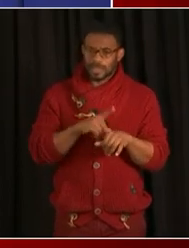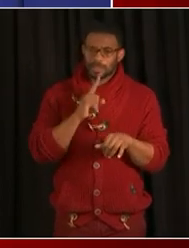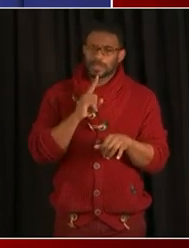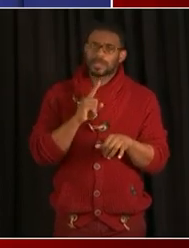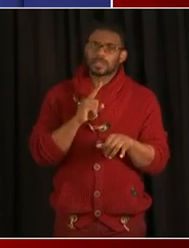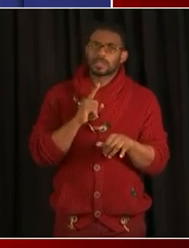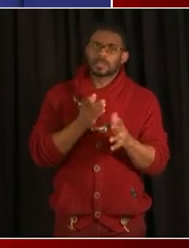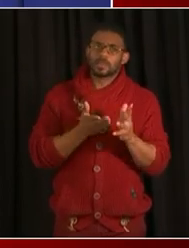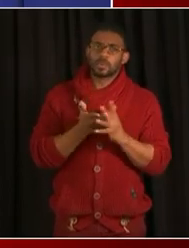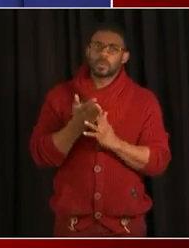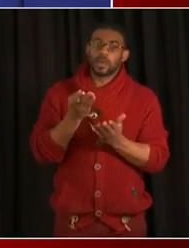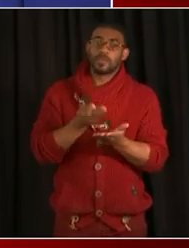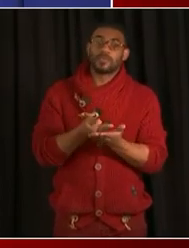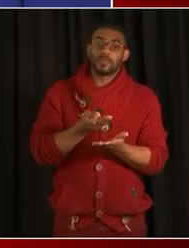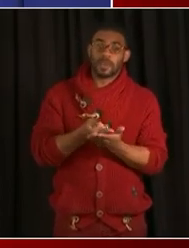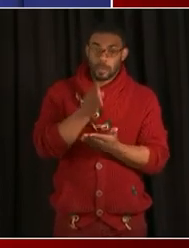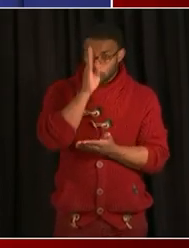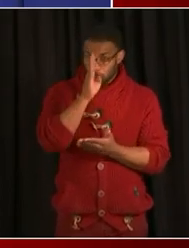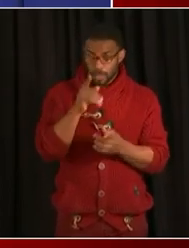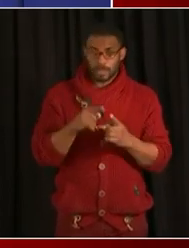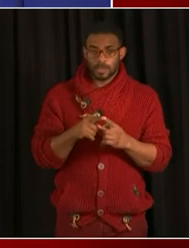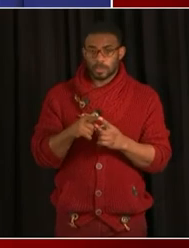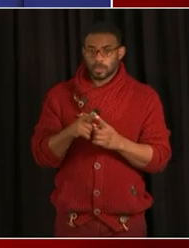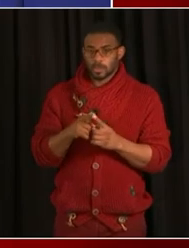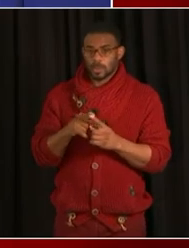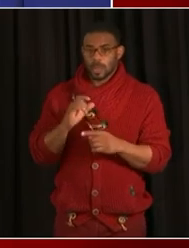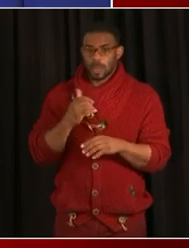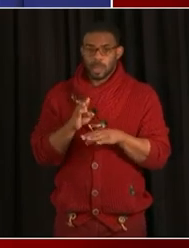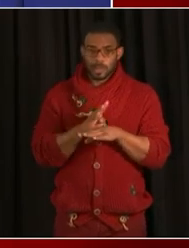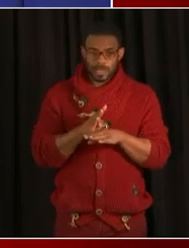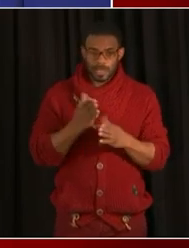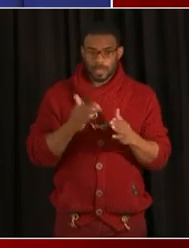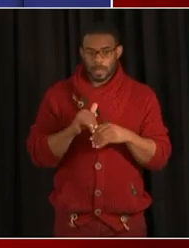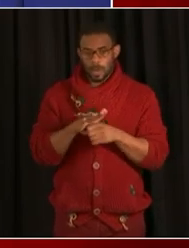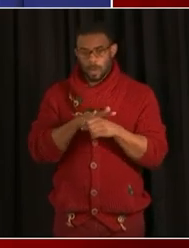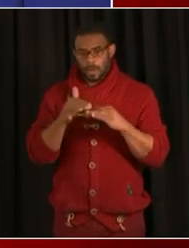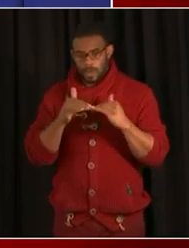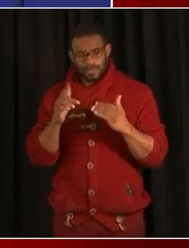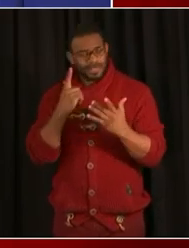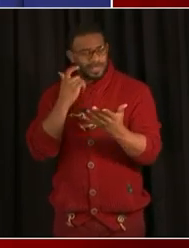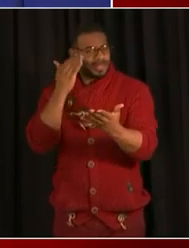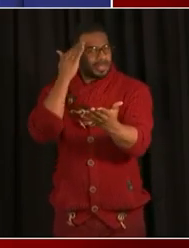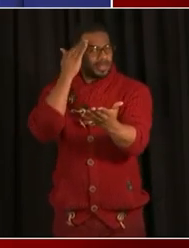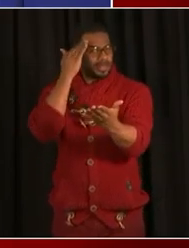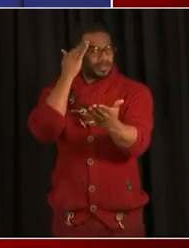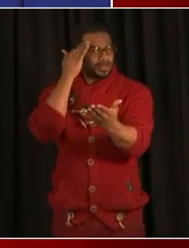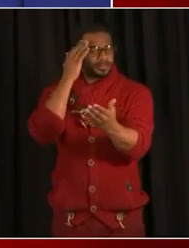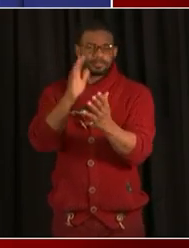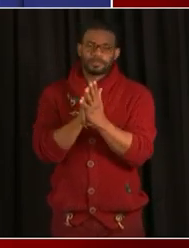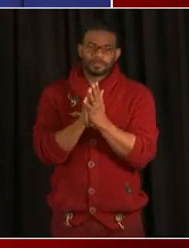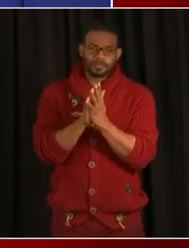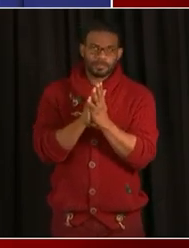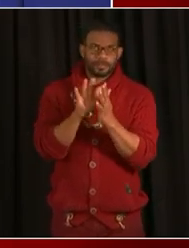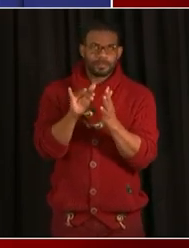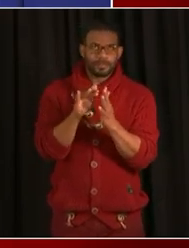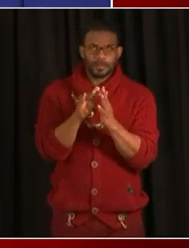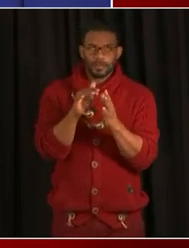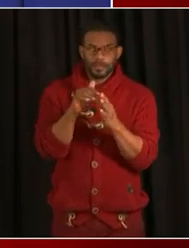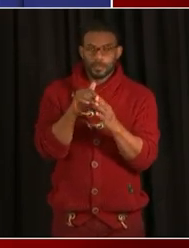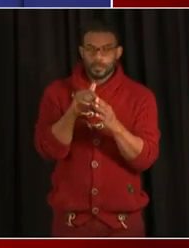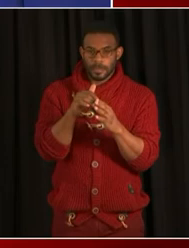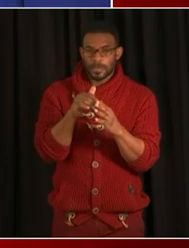time is through funding directly to our businesses here on a local level. So just know